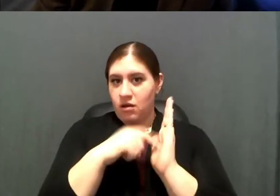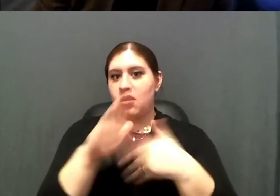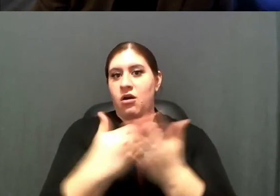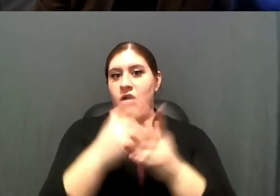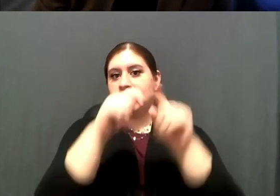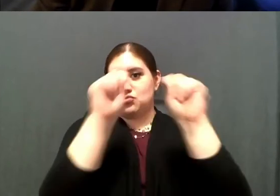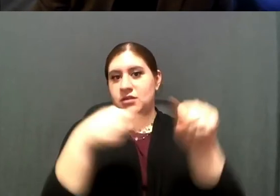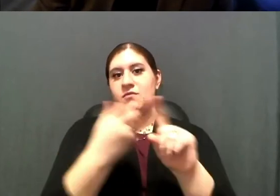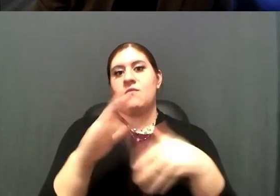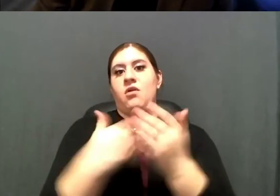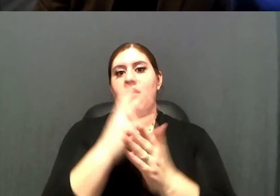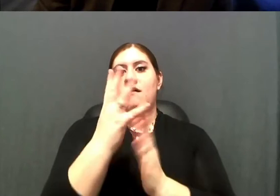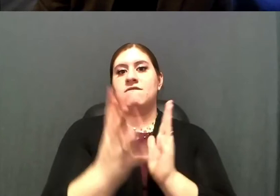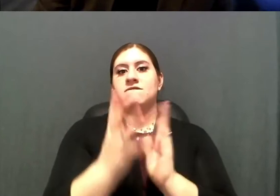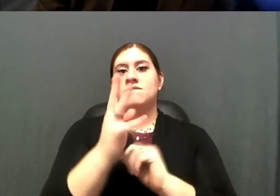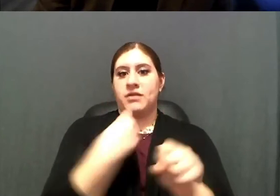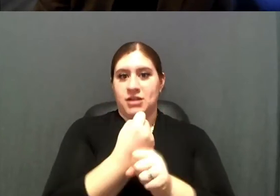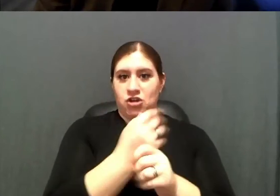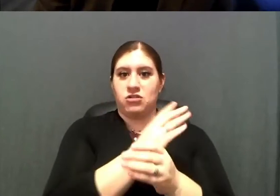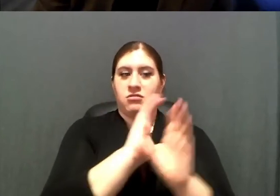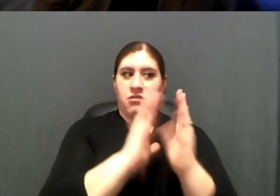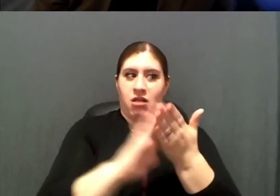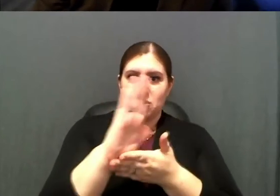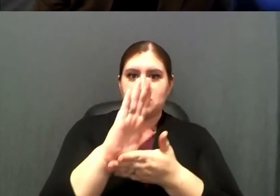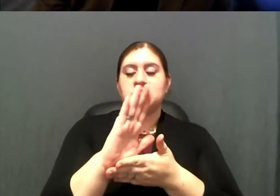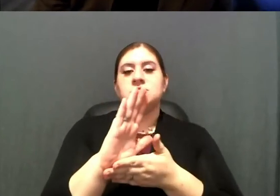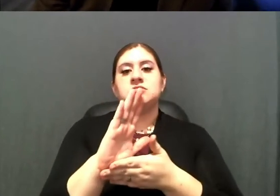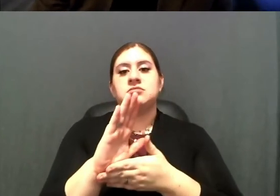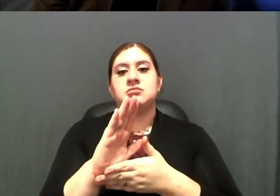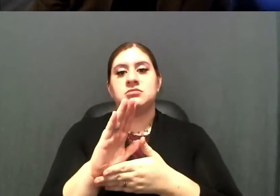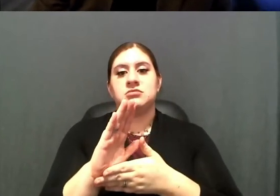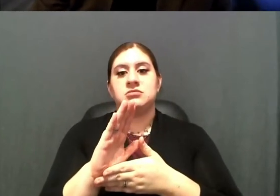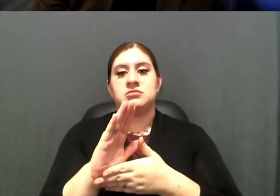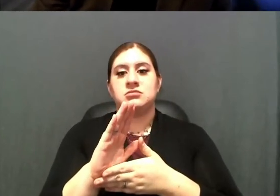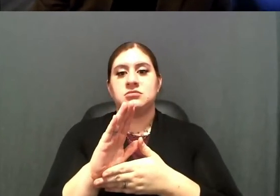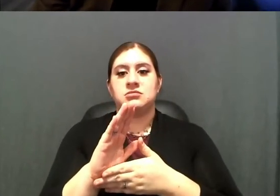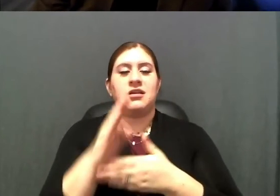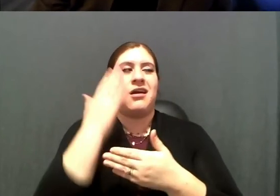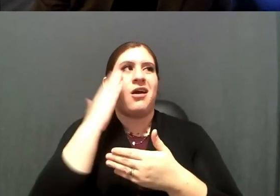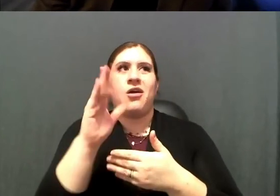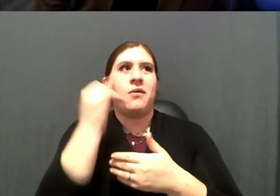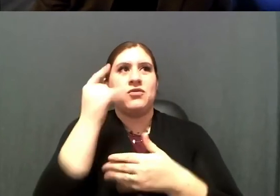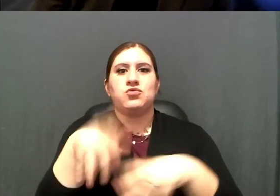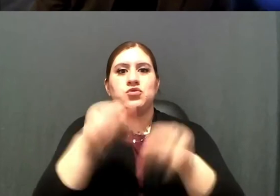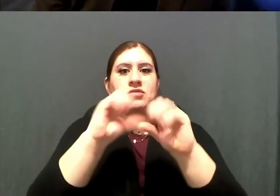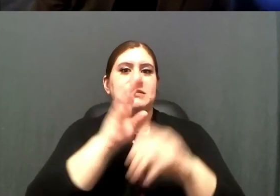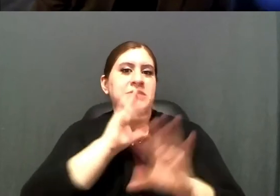transcripts from all your four-year institutions. So for example, if you took, a speech class